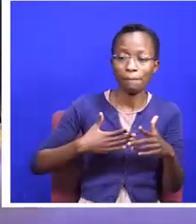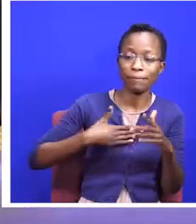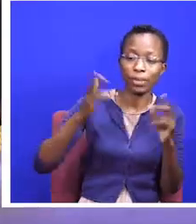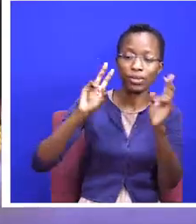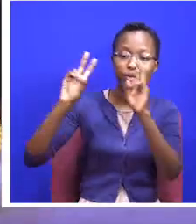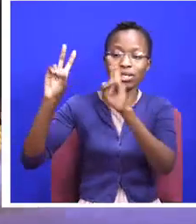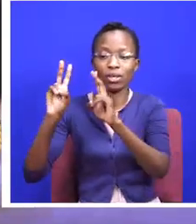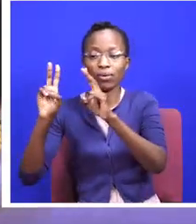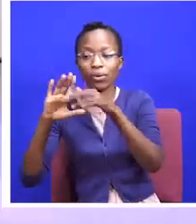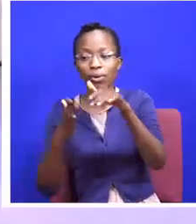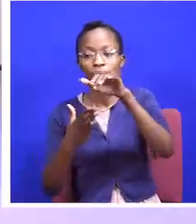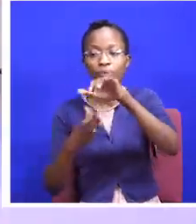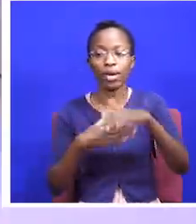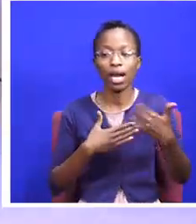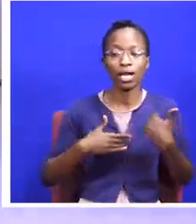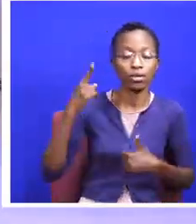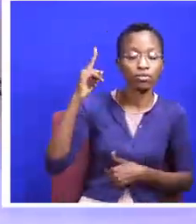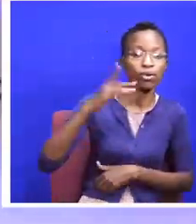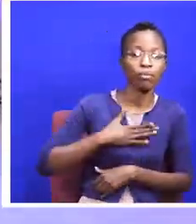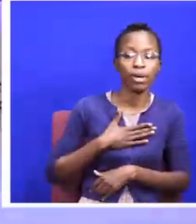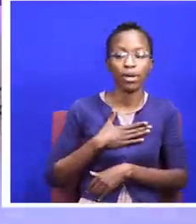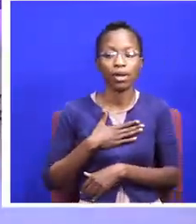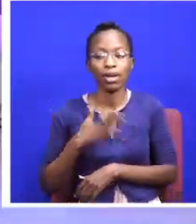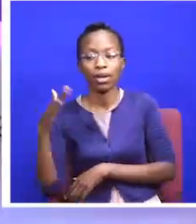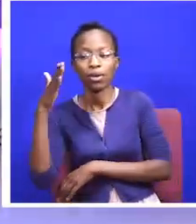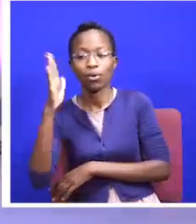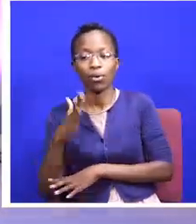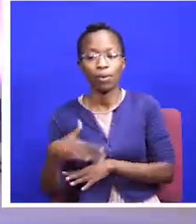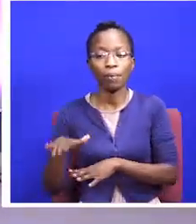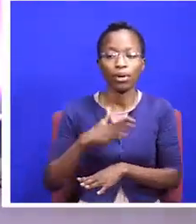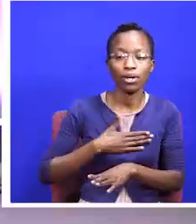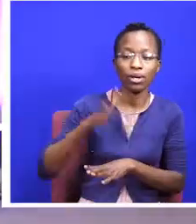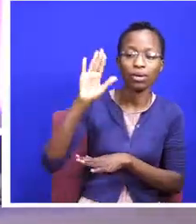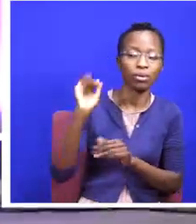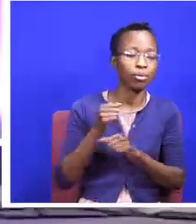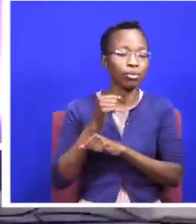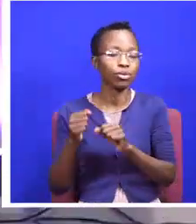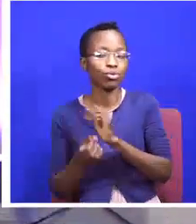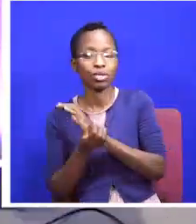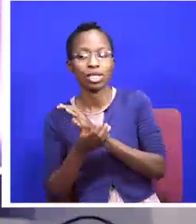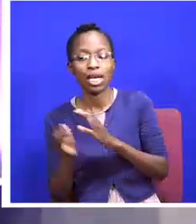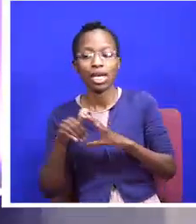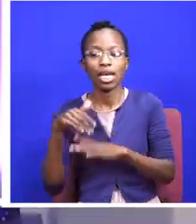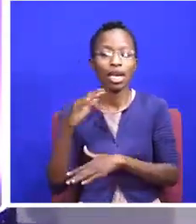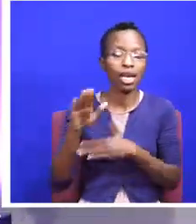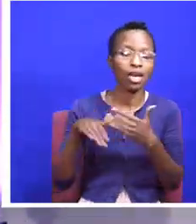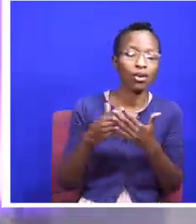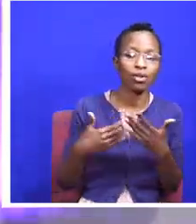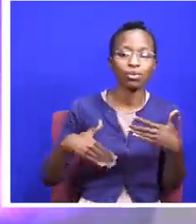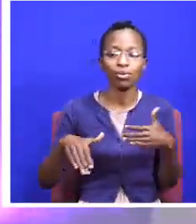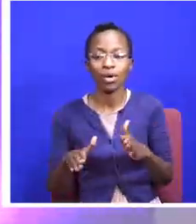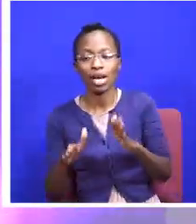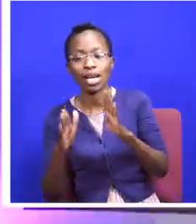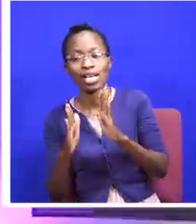you who opened my eyes to see. What are you all for me? My God,